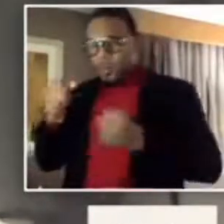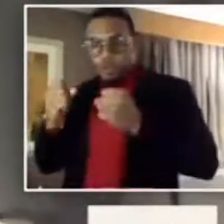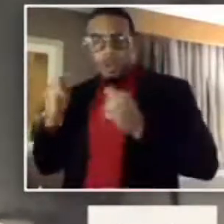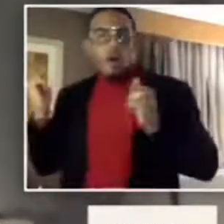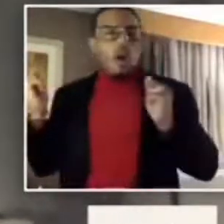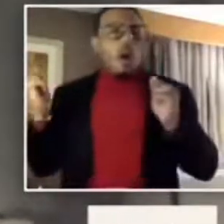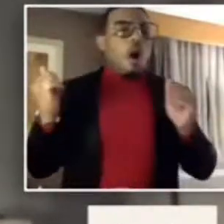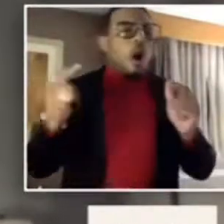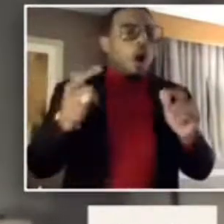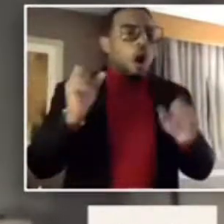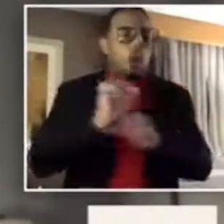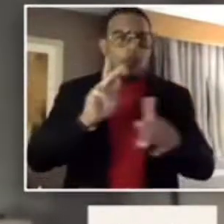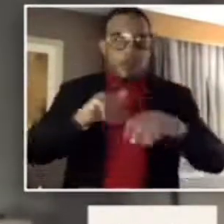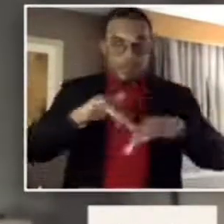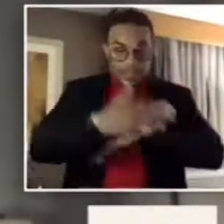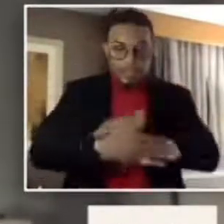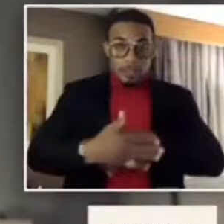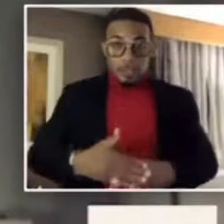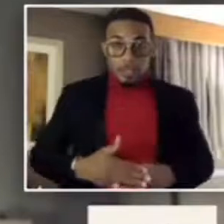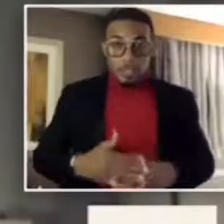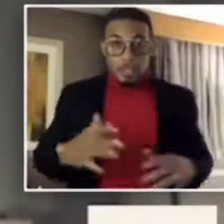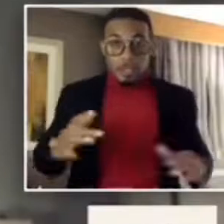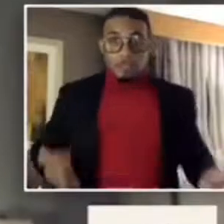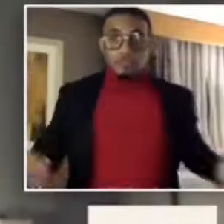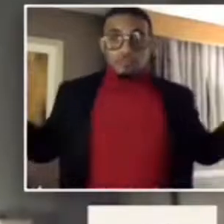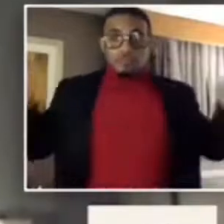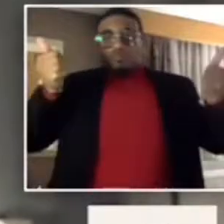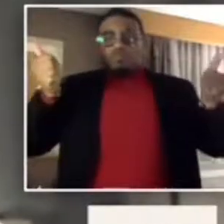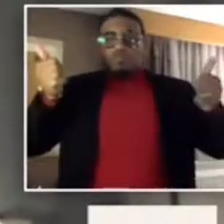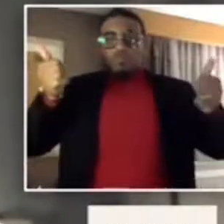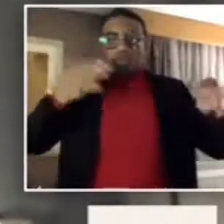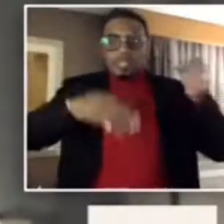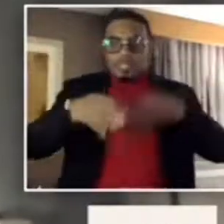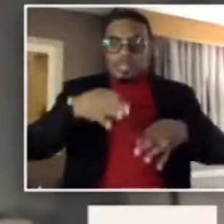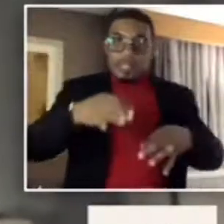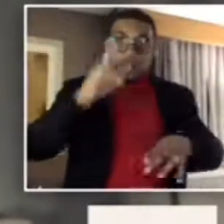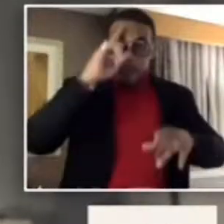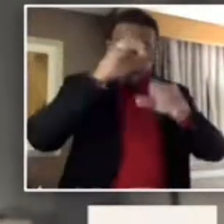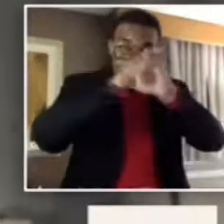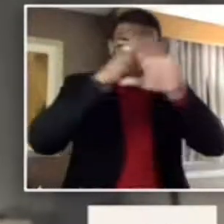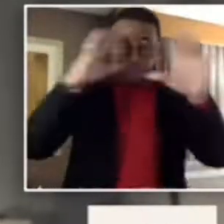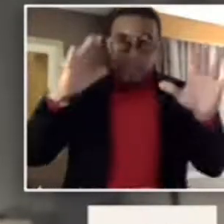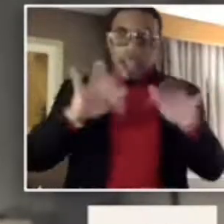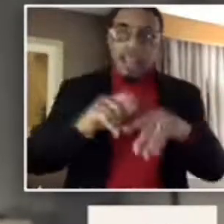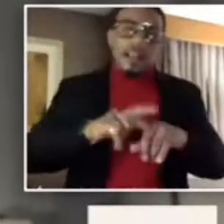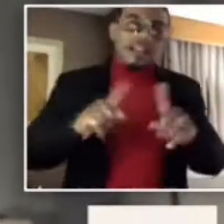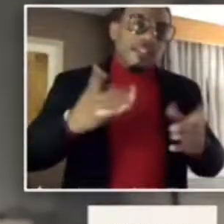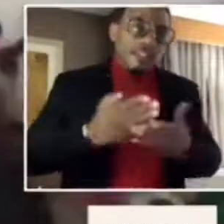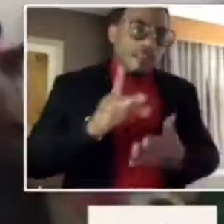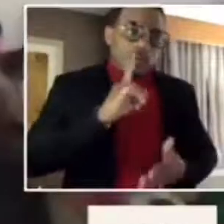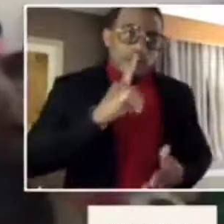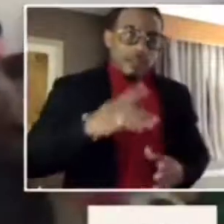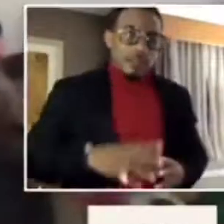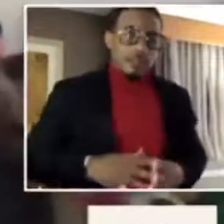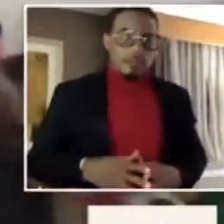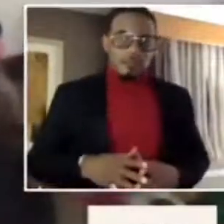working people in this country were in charge instead. Imagine how different things would be.